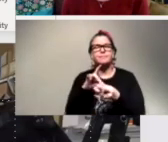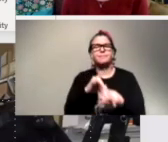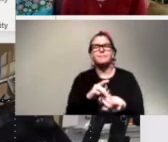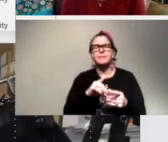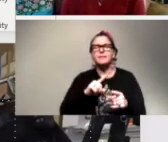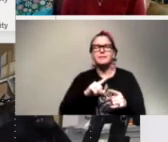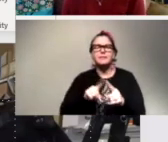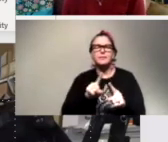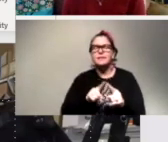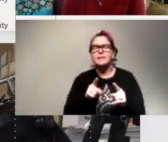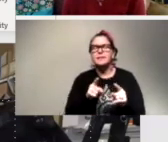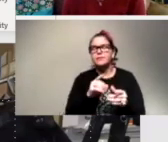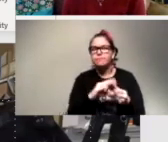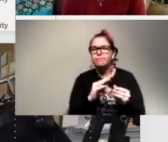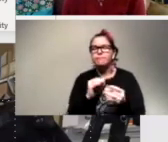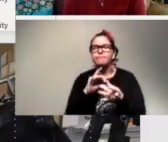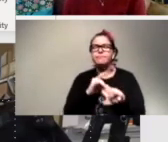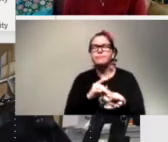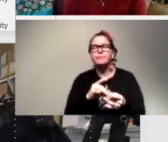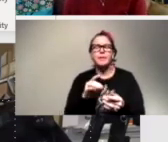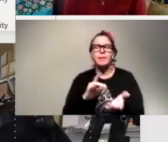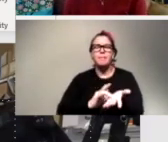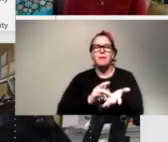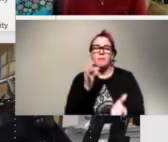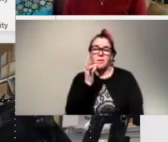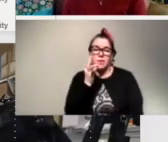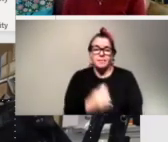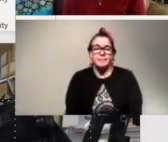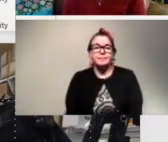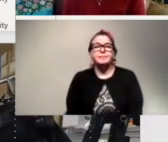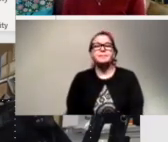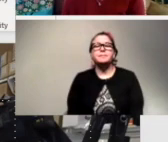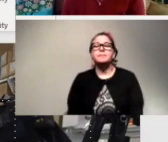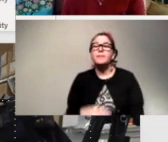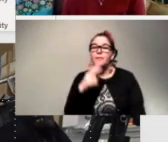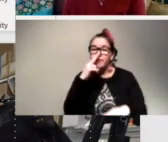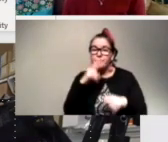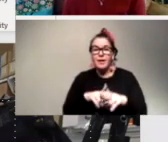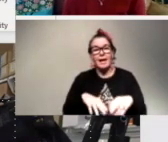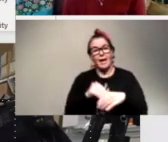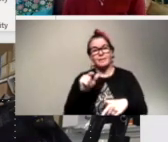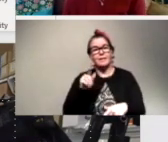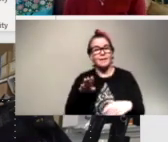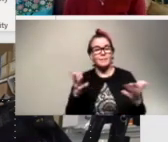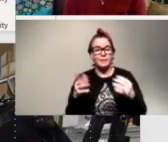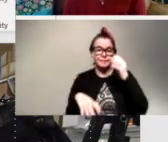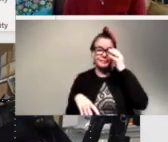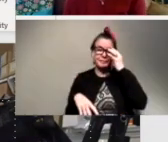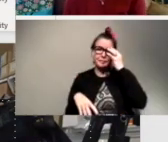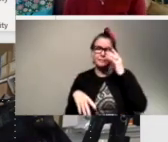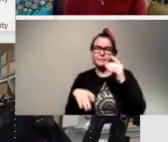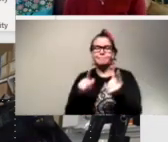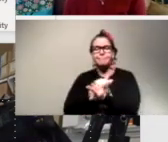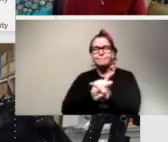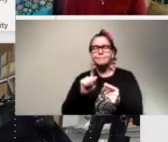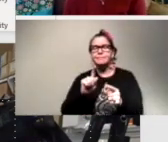they were doing on medical marijuana. I also have a lot of fun outside the laboratory with the folks in the